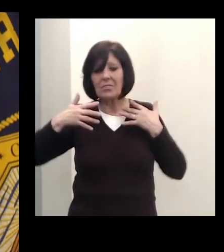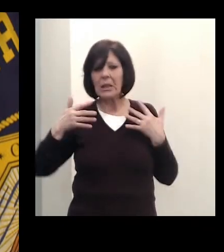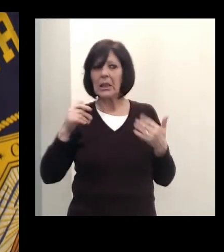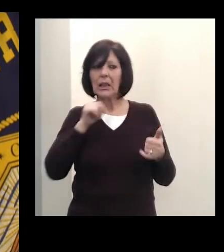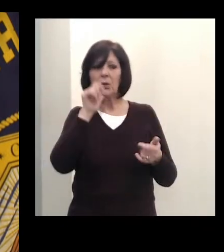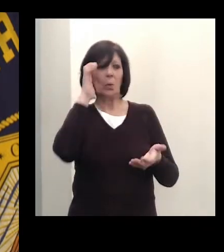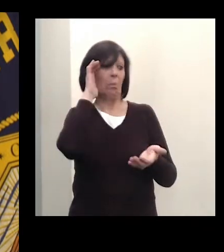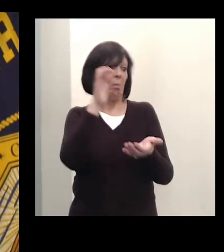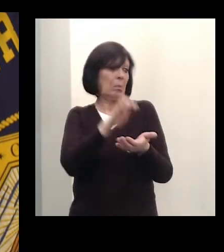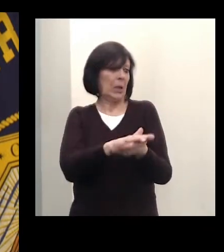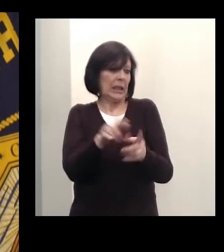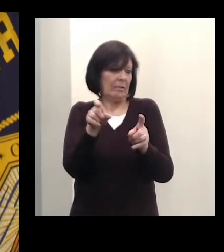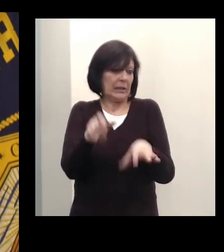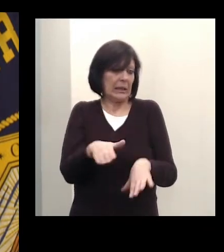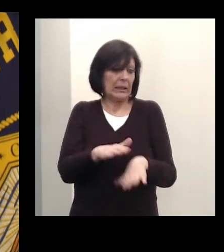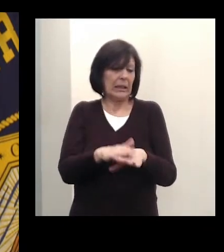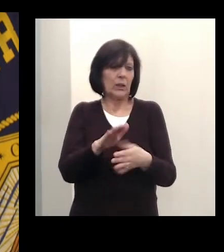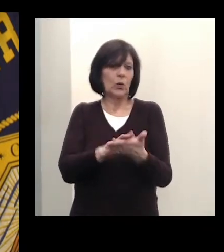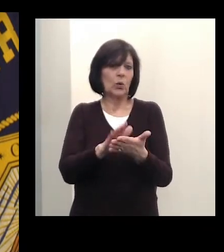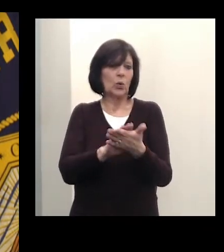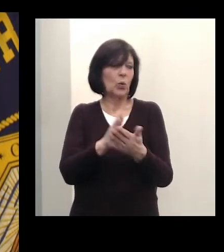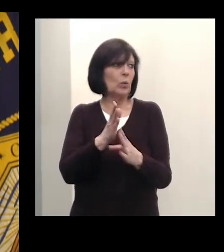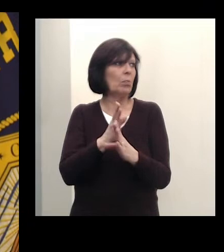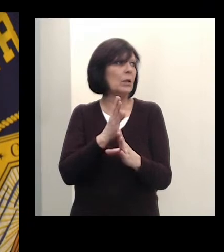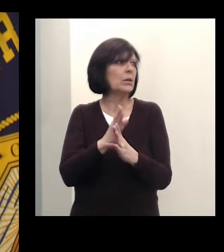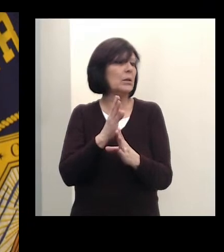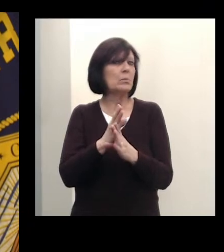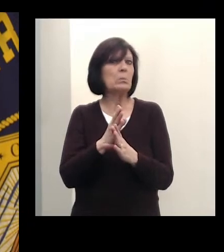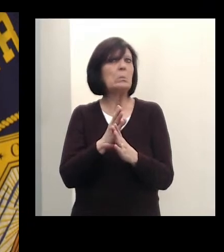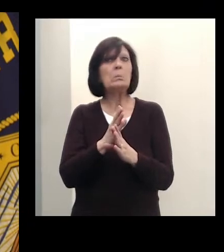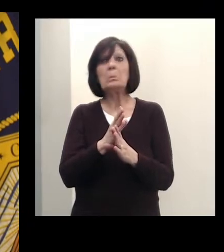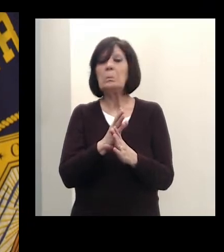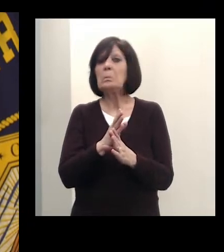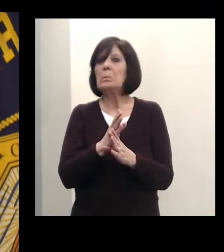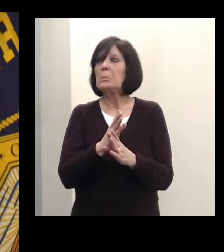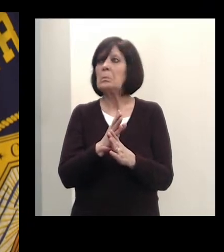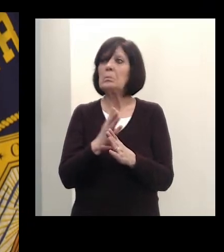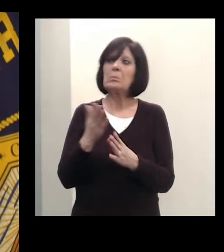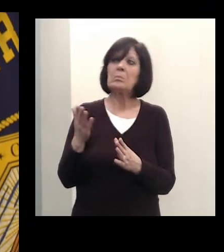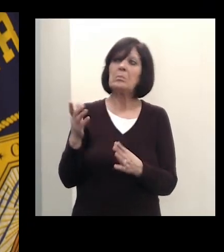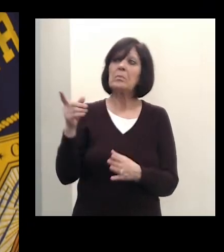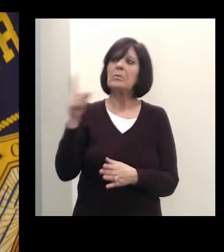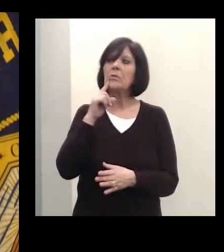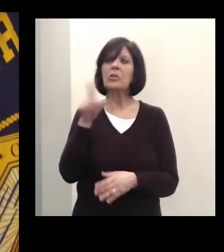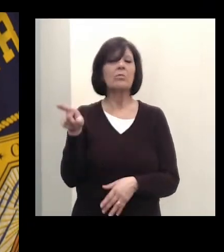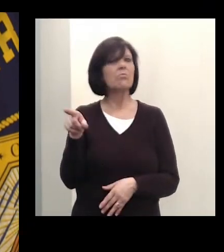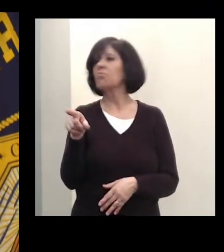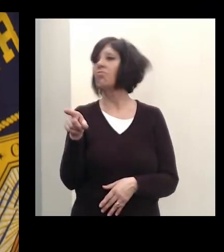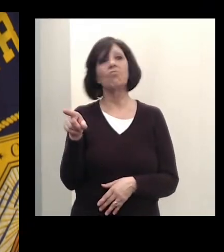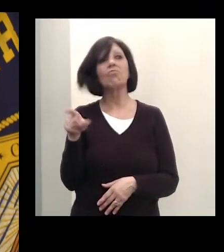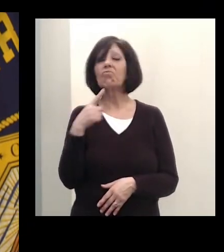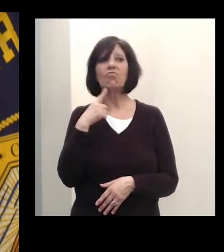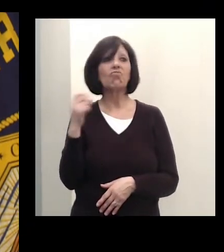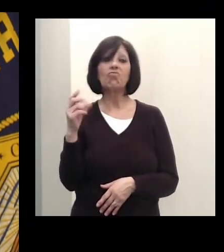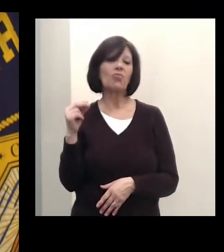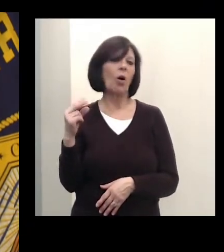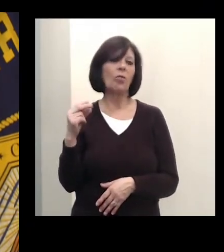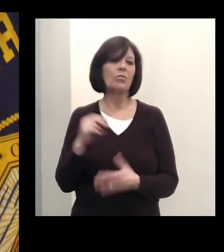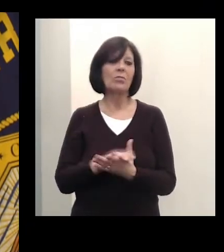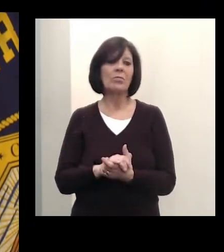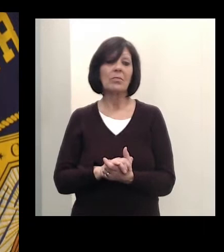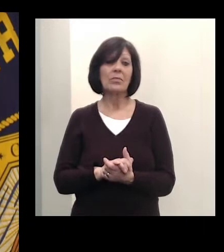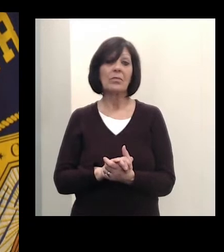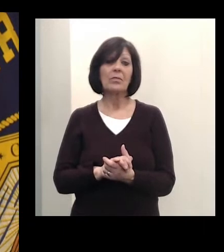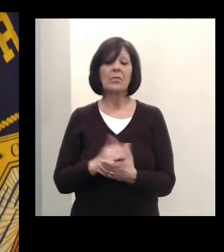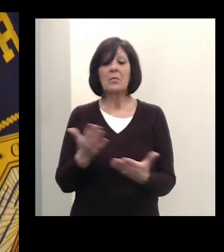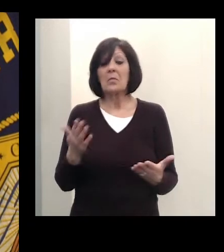been done on school buses in our area. Dr. Burstein is nodding her head as a no. I'm not